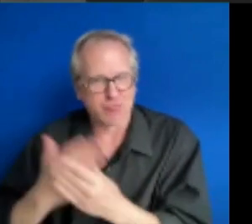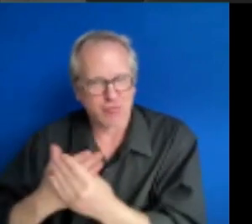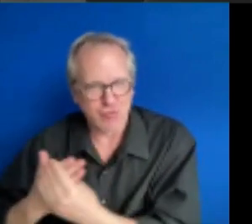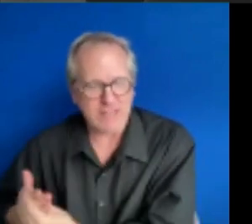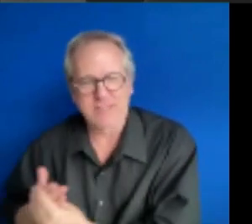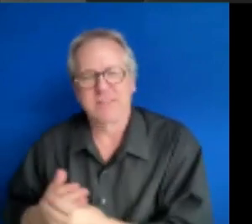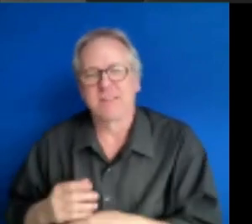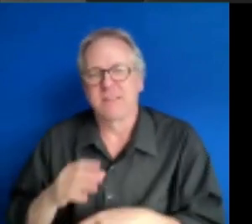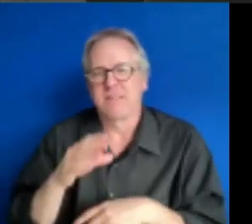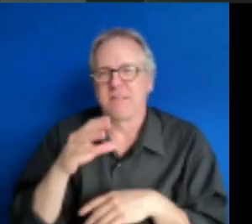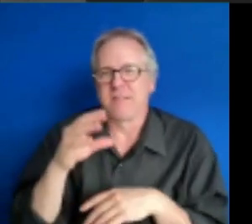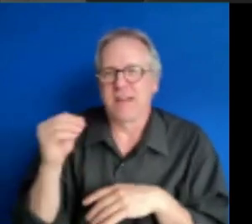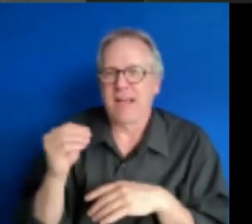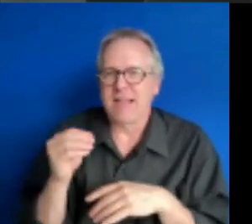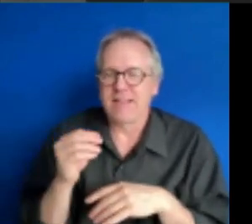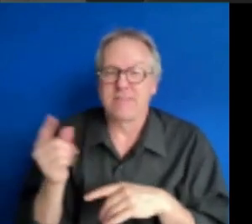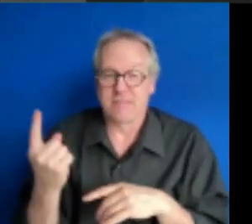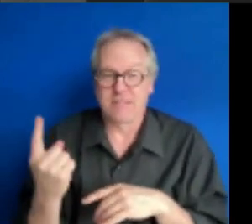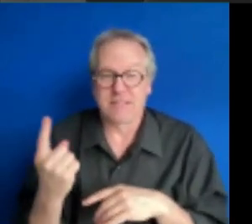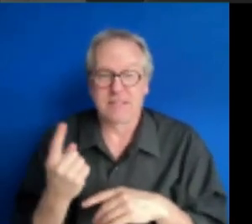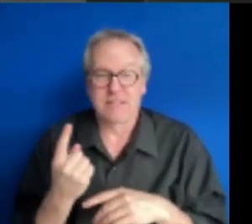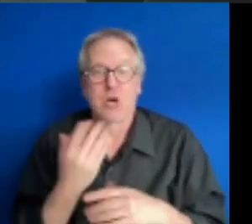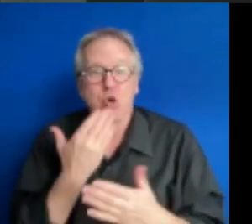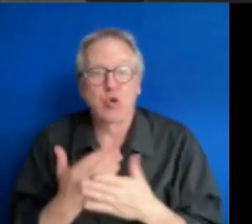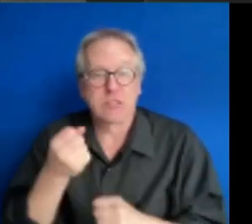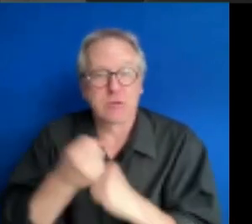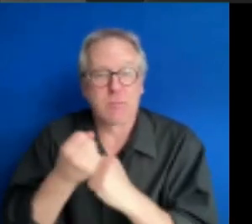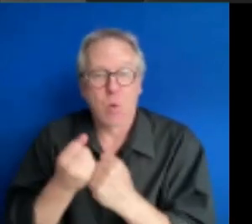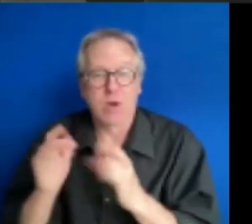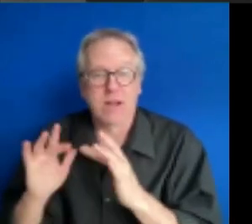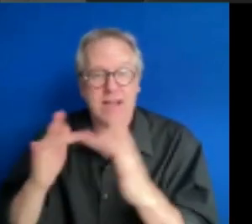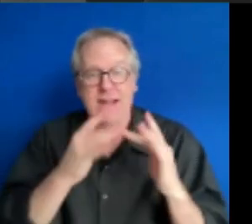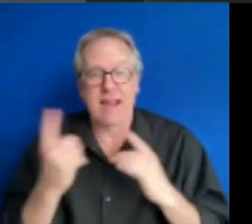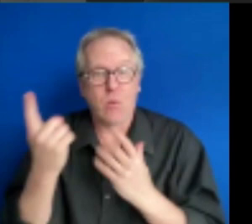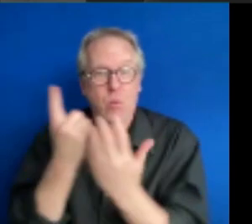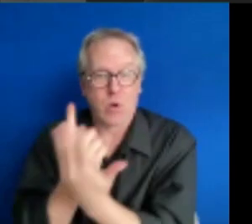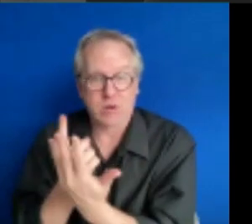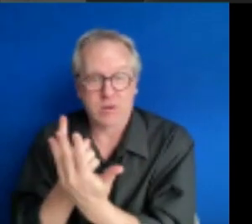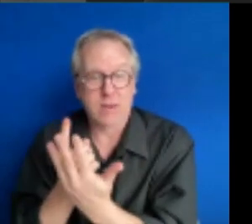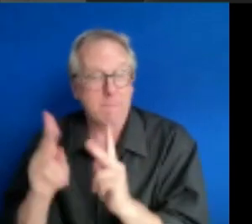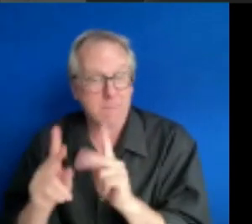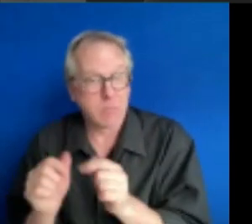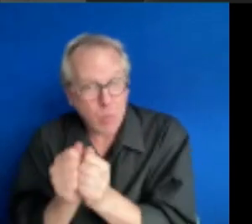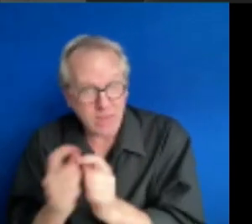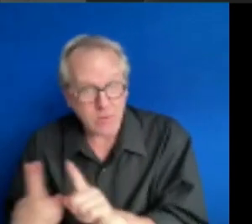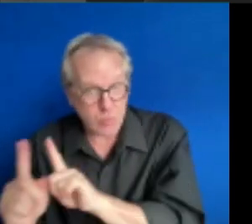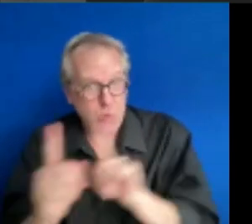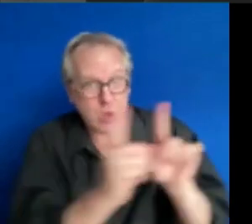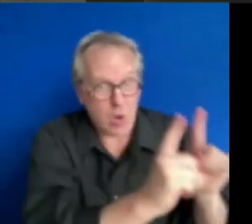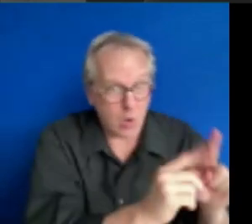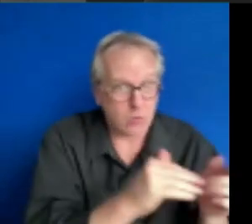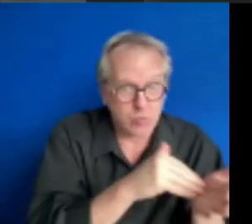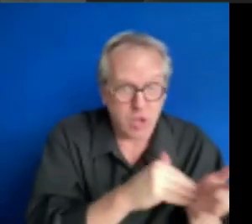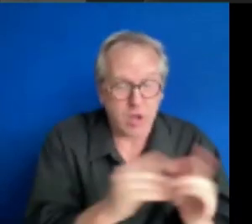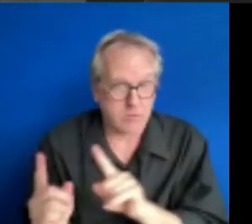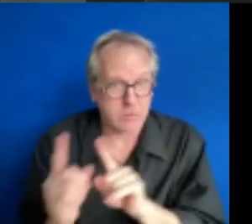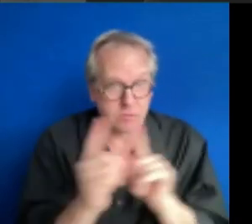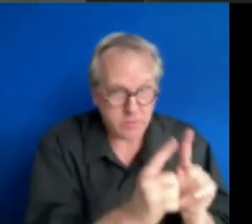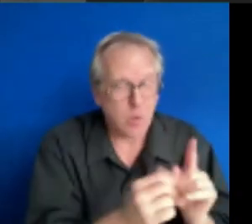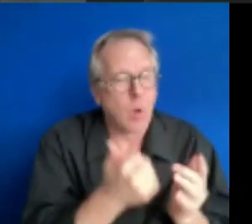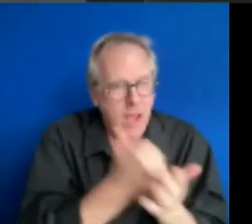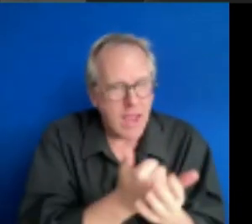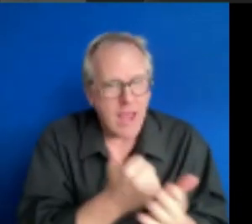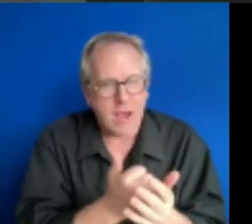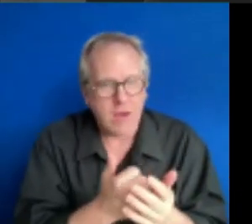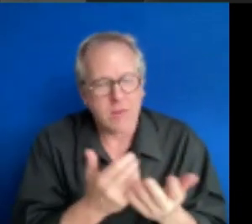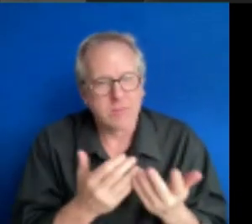and find a good support network. Those people that will go with you to doctor's appointments to help be